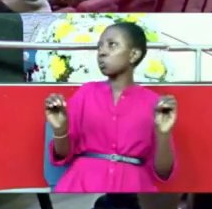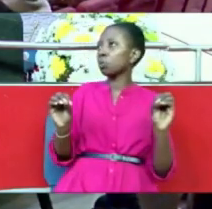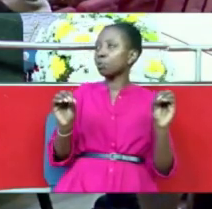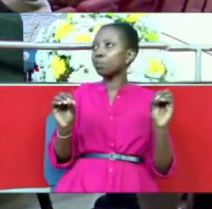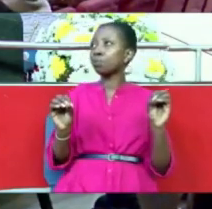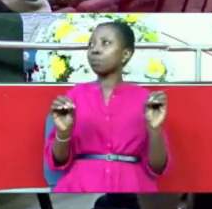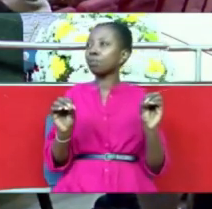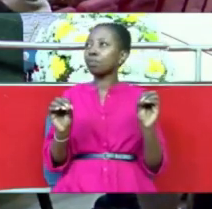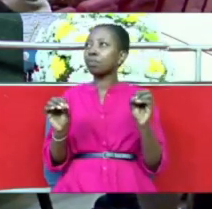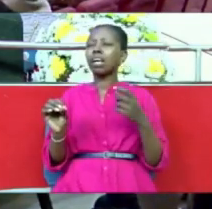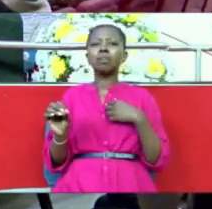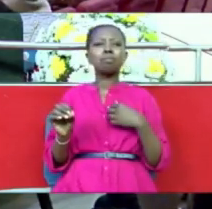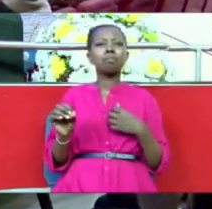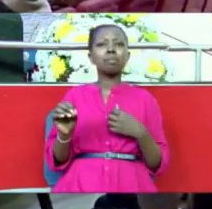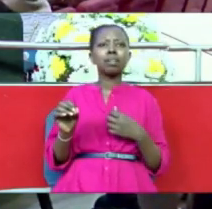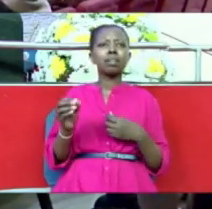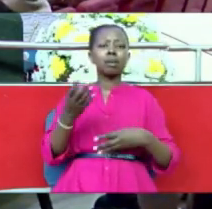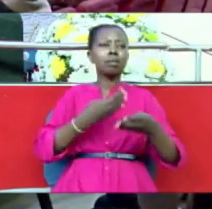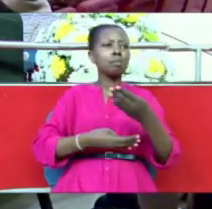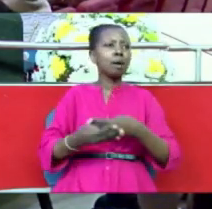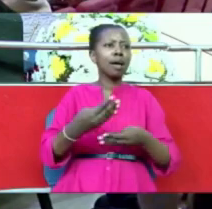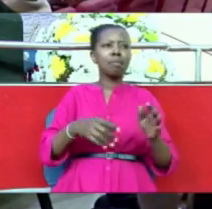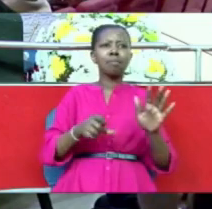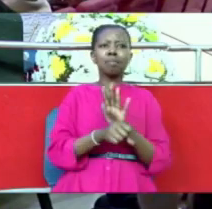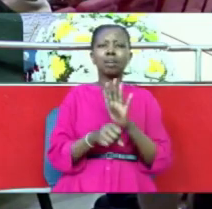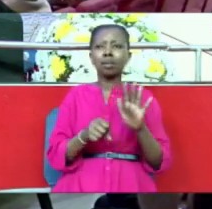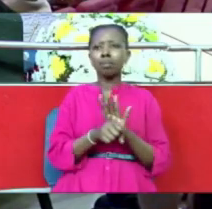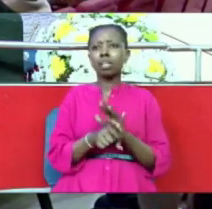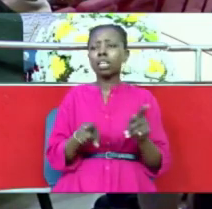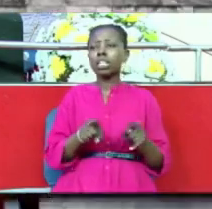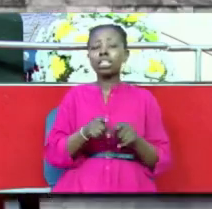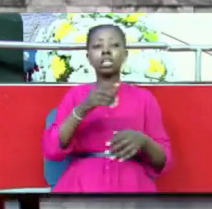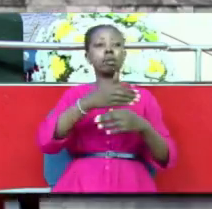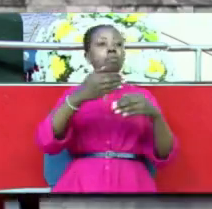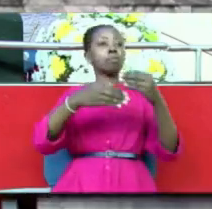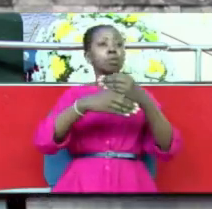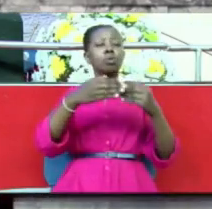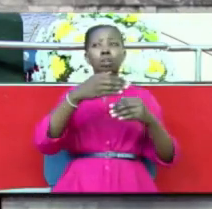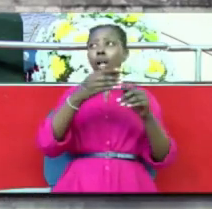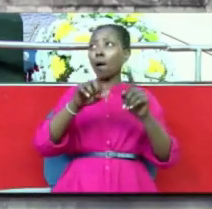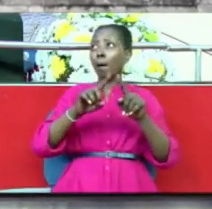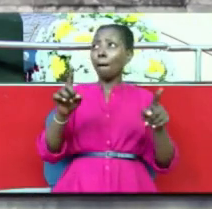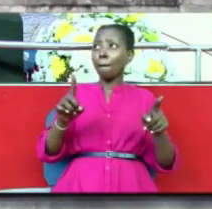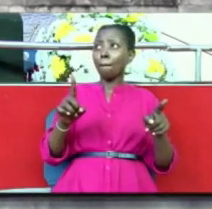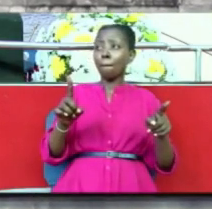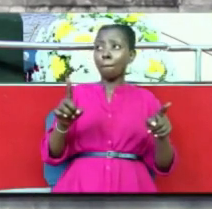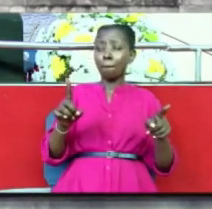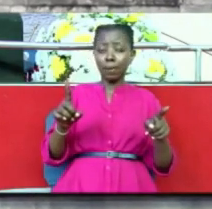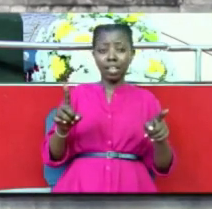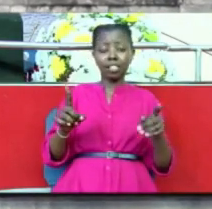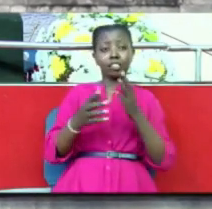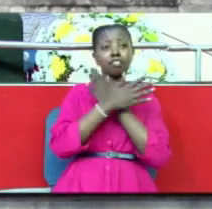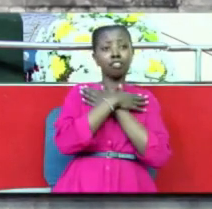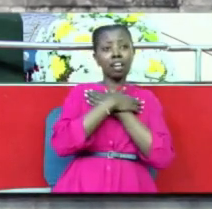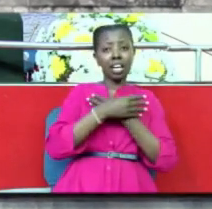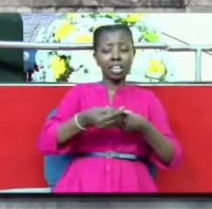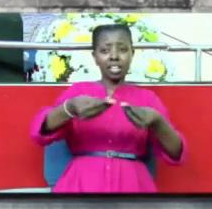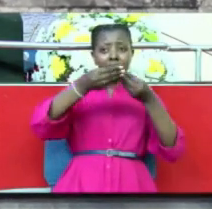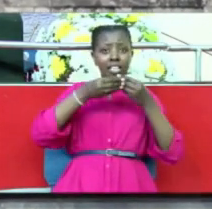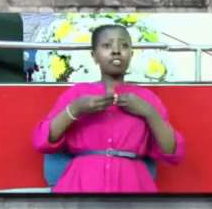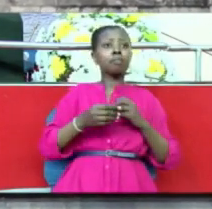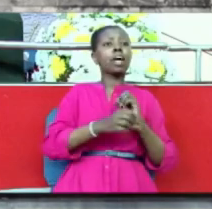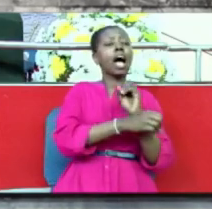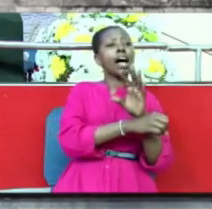Na nimenunua twingi na kujenga hapa hata kule tulianza. Hajanipa. Lakini yeye unipa mawaidha. Sema mawaidha.